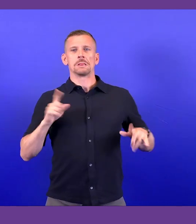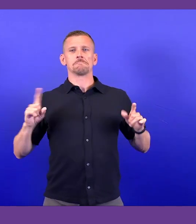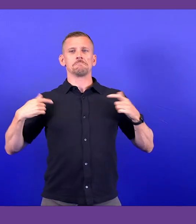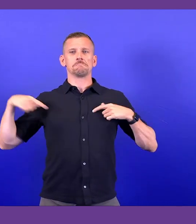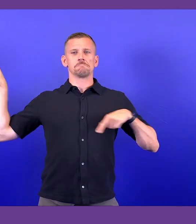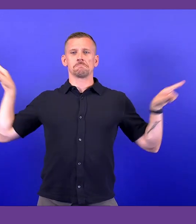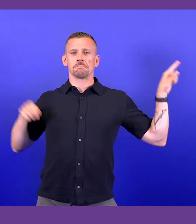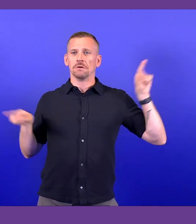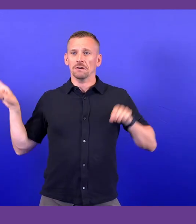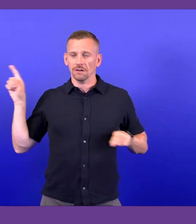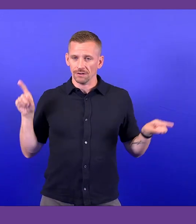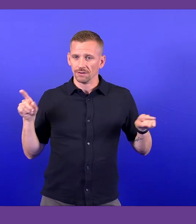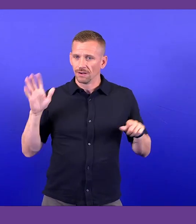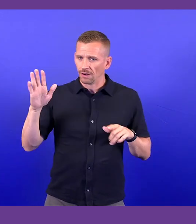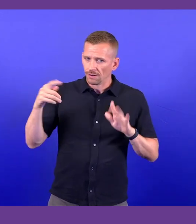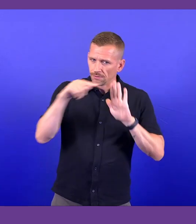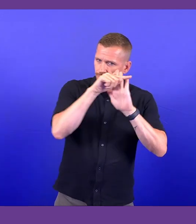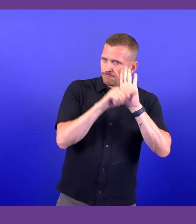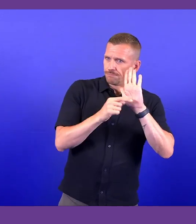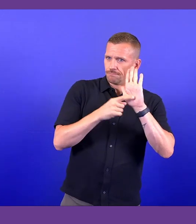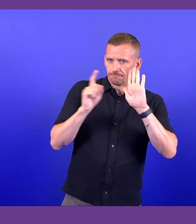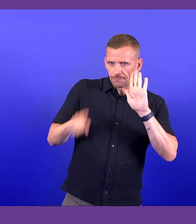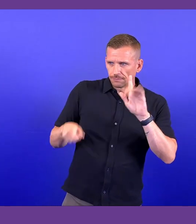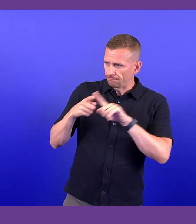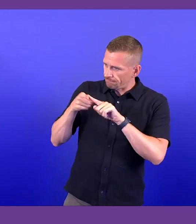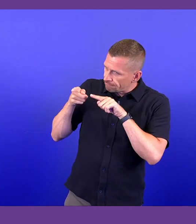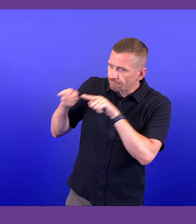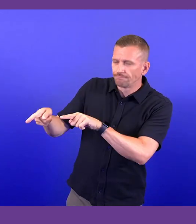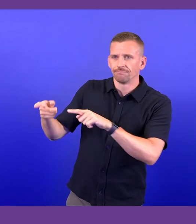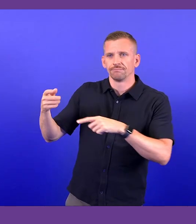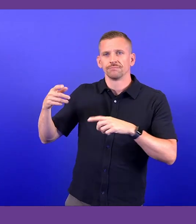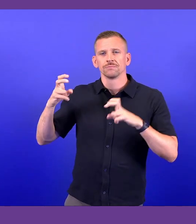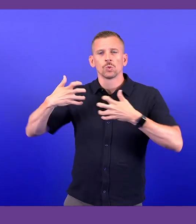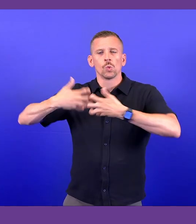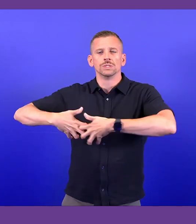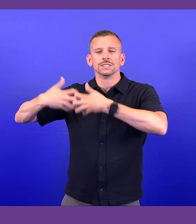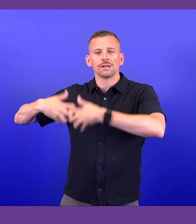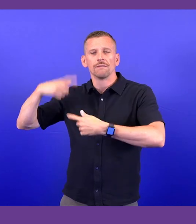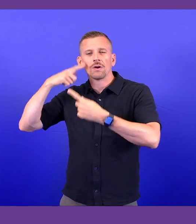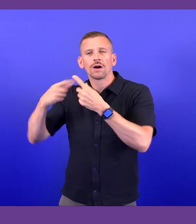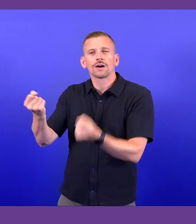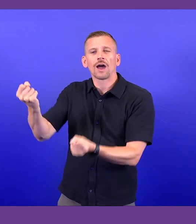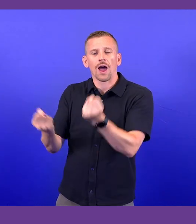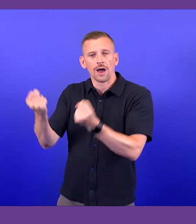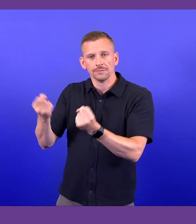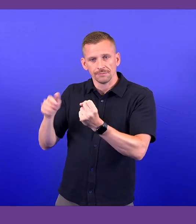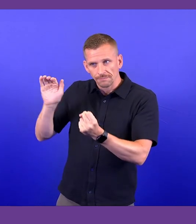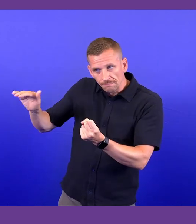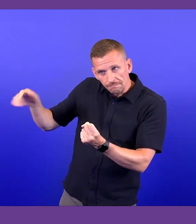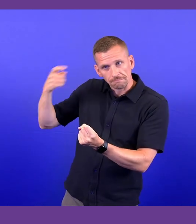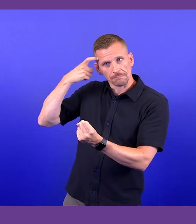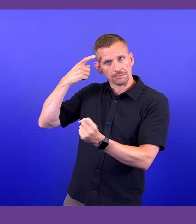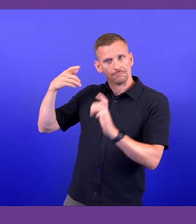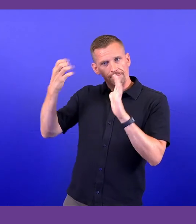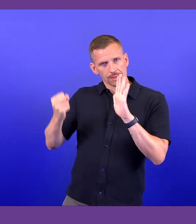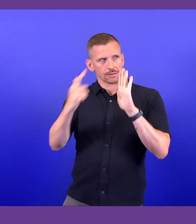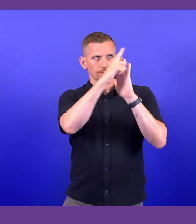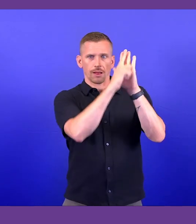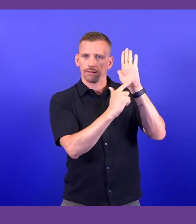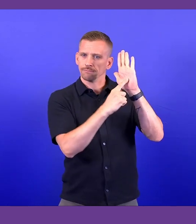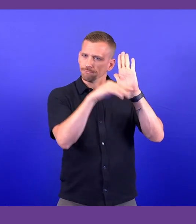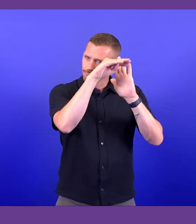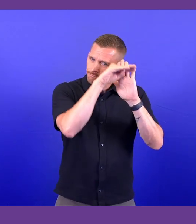think as this work goes forward, I think it'll be very important to look at cars. And at the present, they have to be adapted, and it's costly and